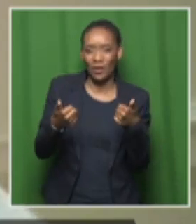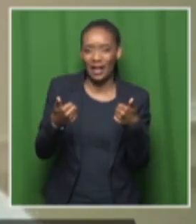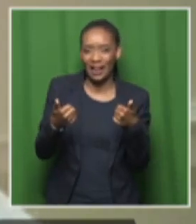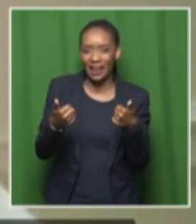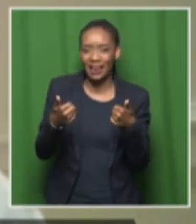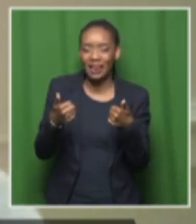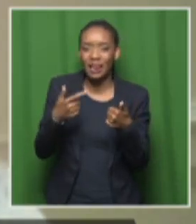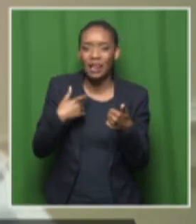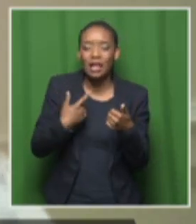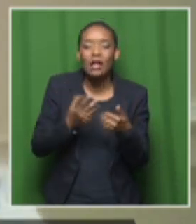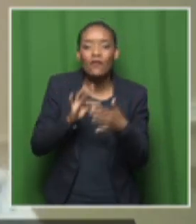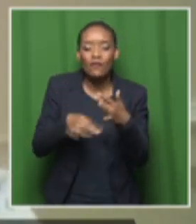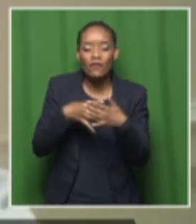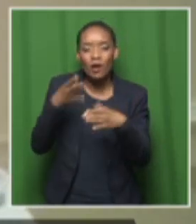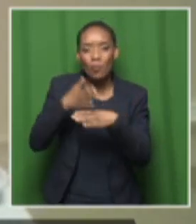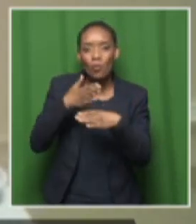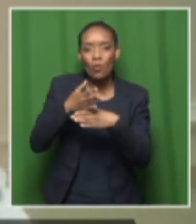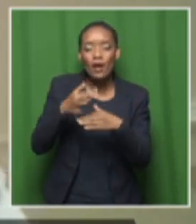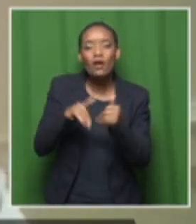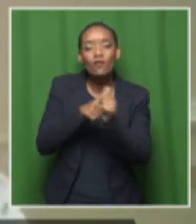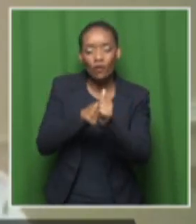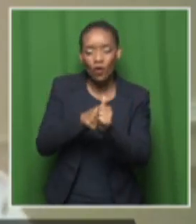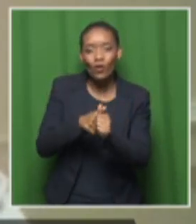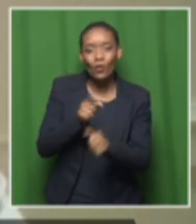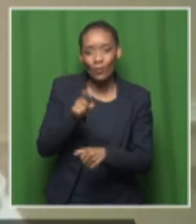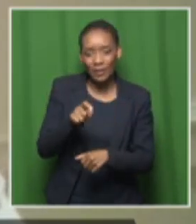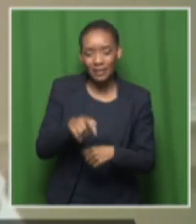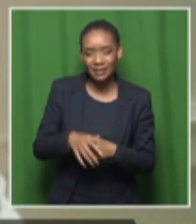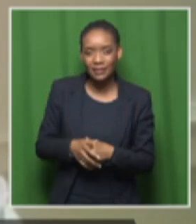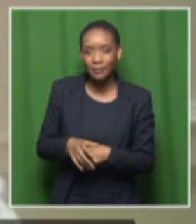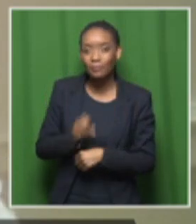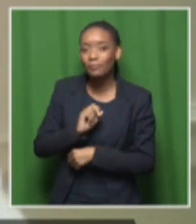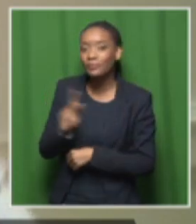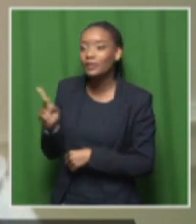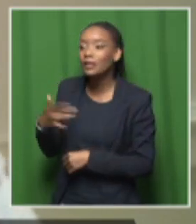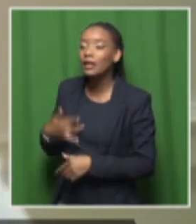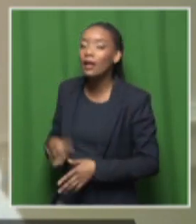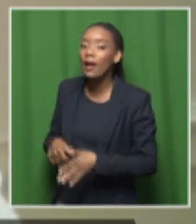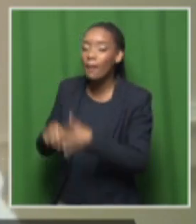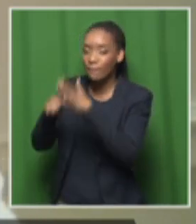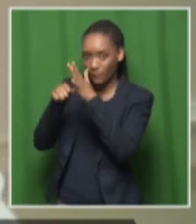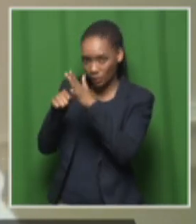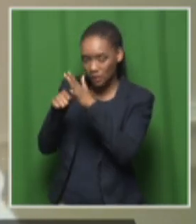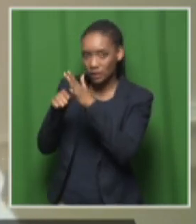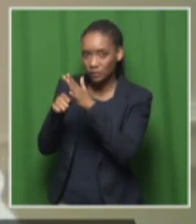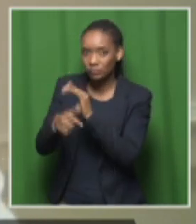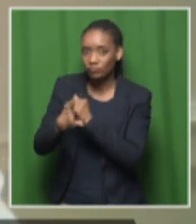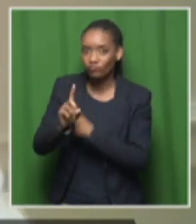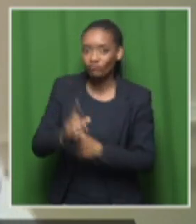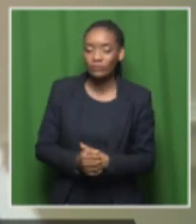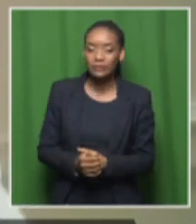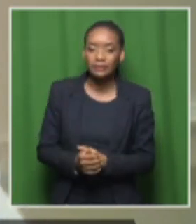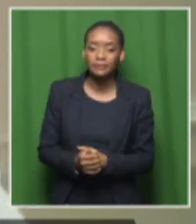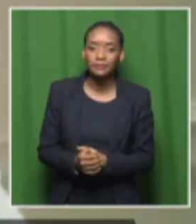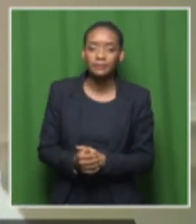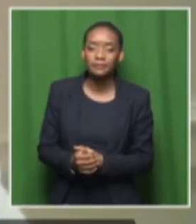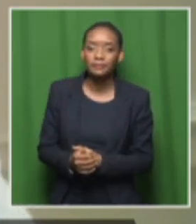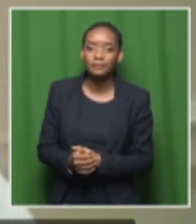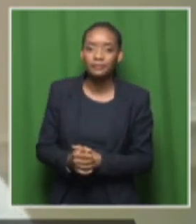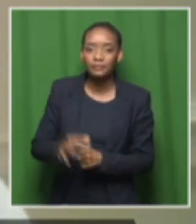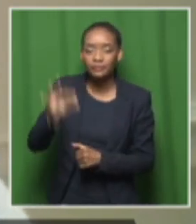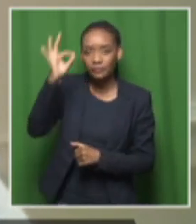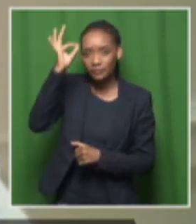appropriate governance framework. Because, Sakina, it's important, really. It's important that state